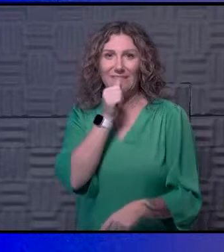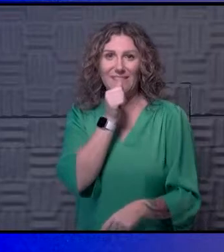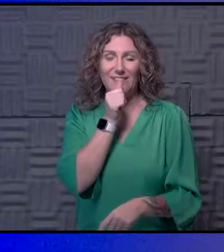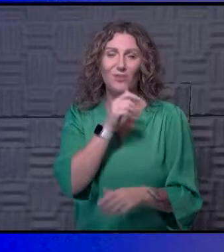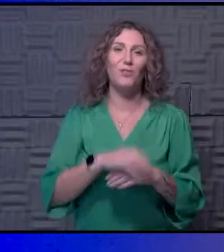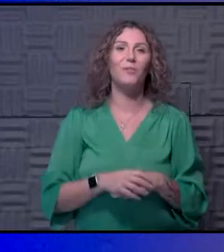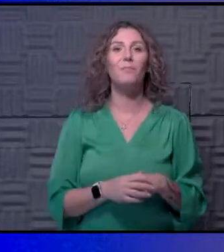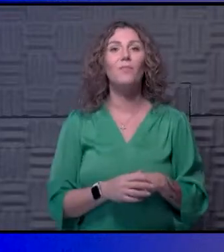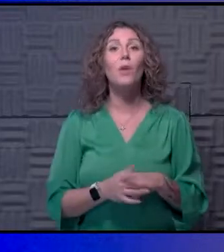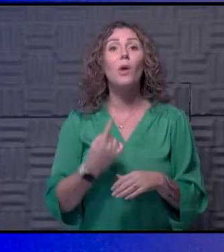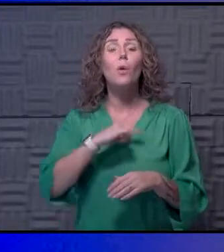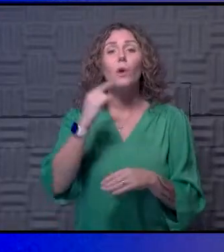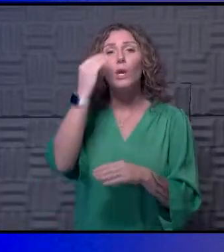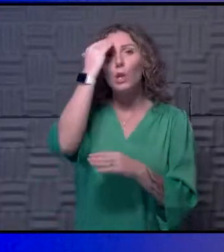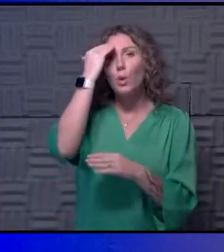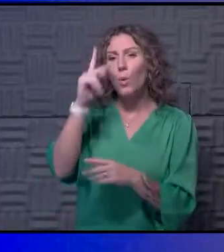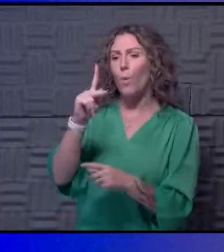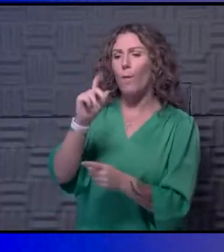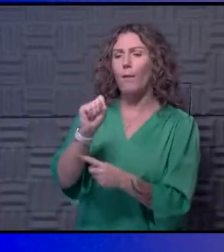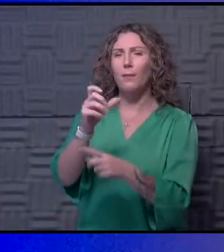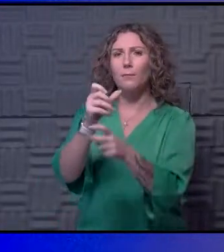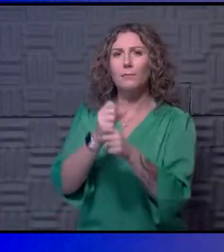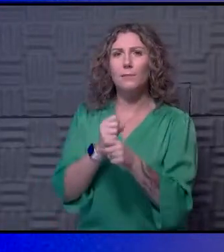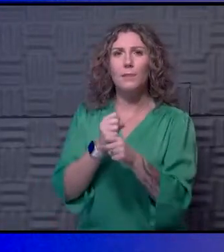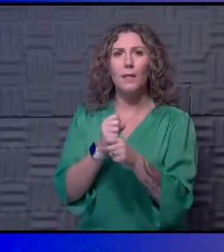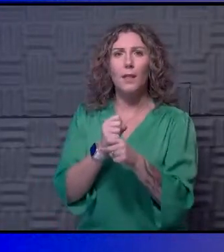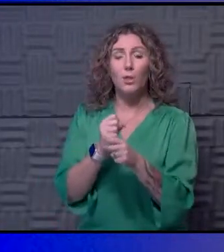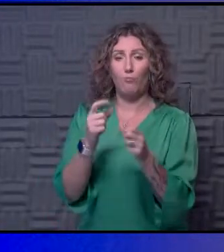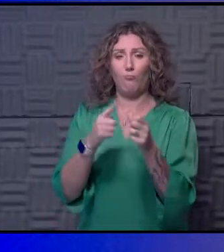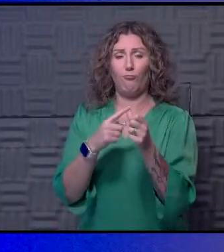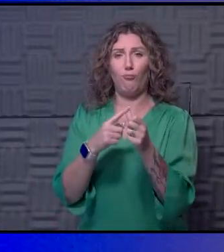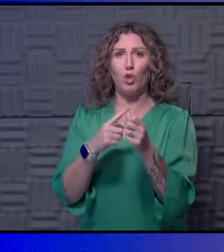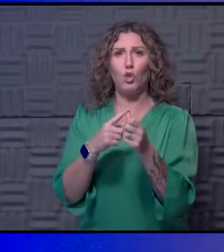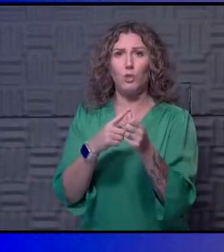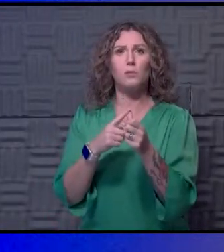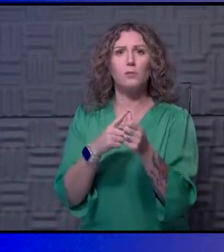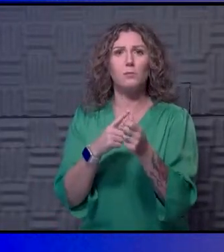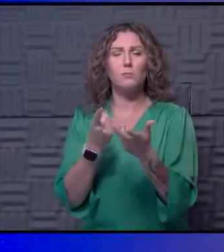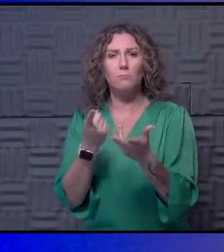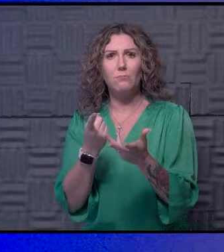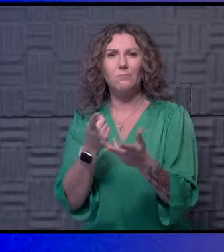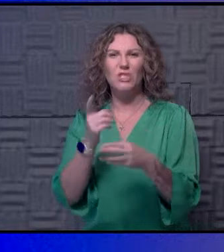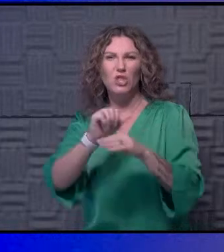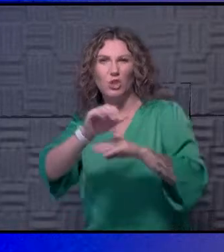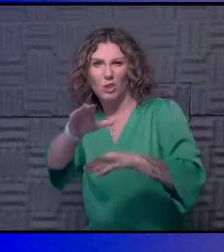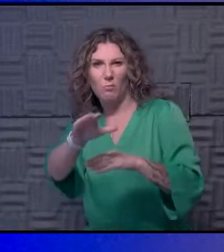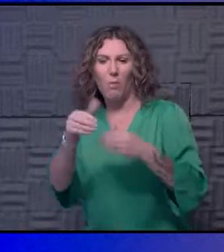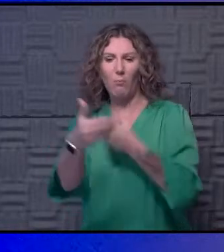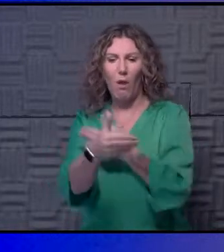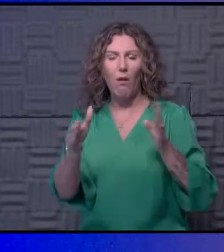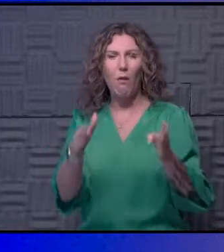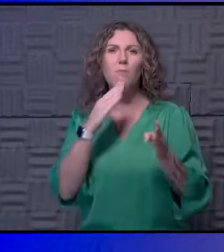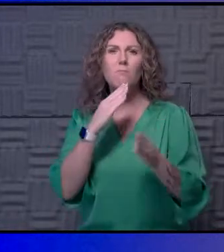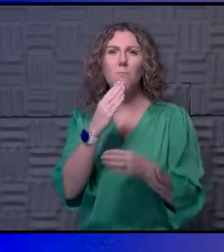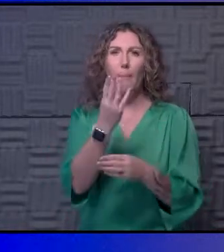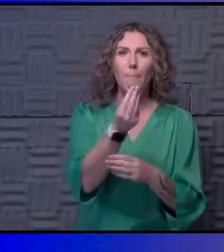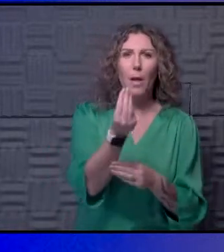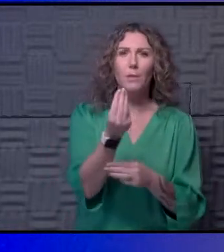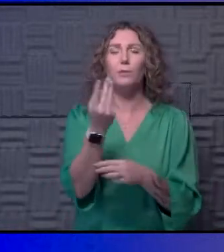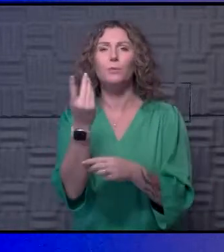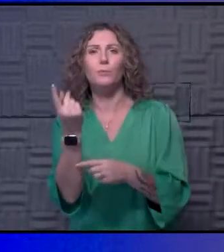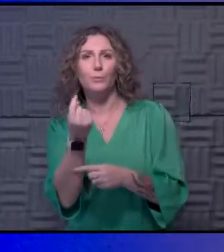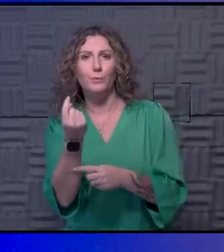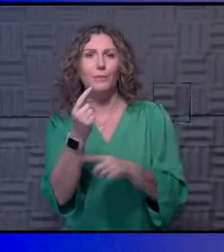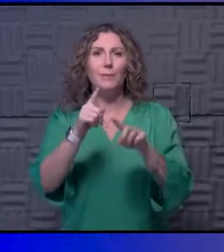We know that Kansas will start receiving the first doses or the shipments Monday or Tuesday, and it just depends